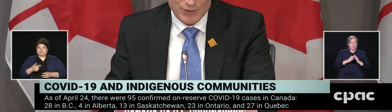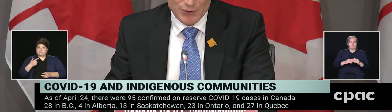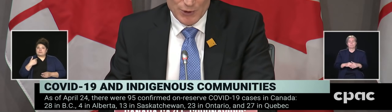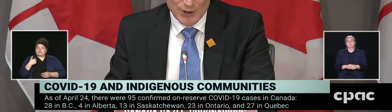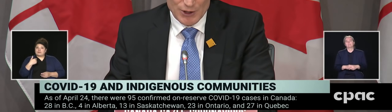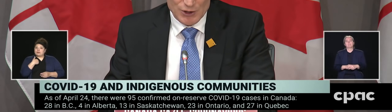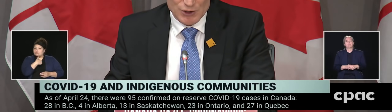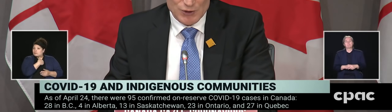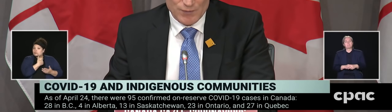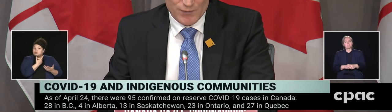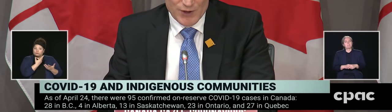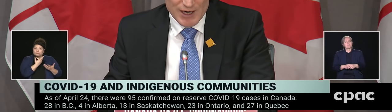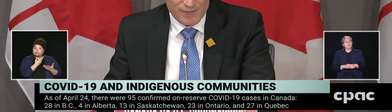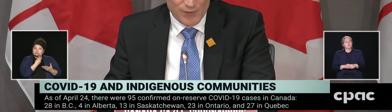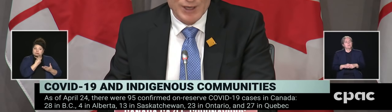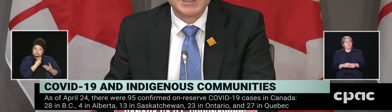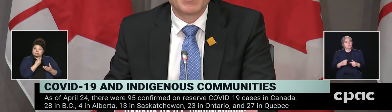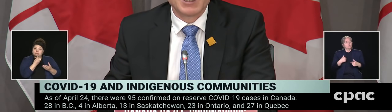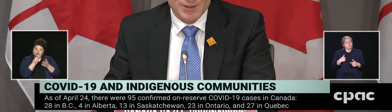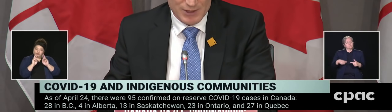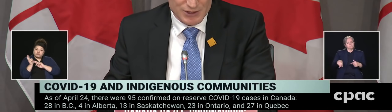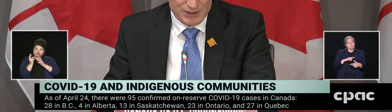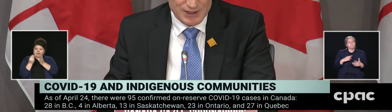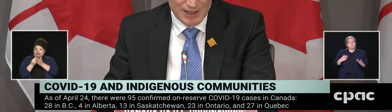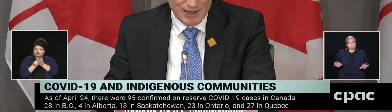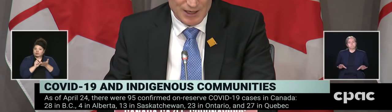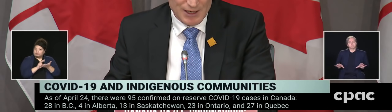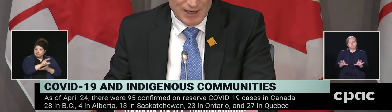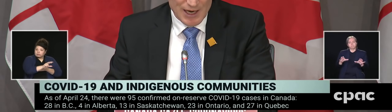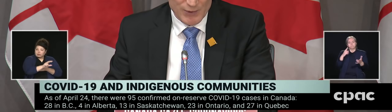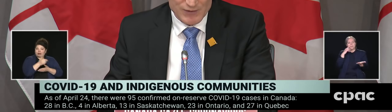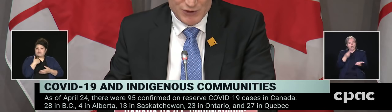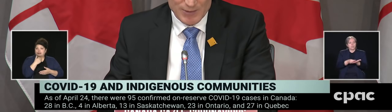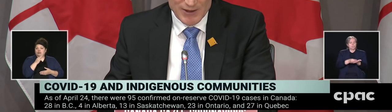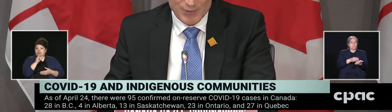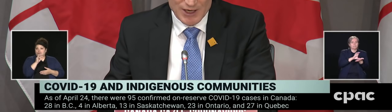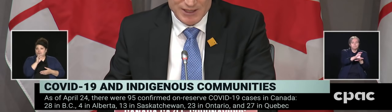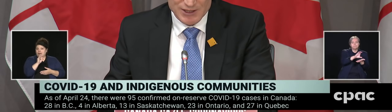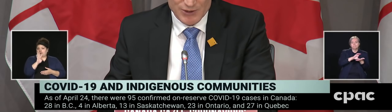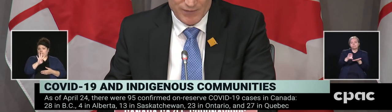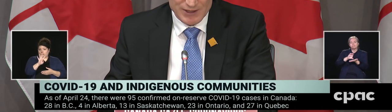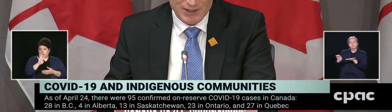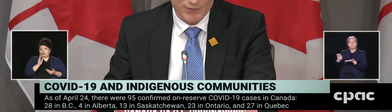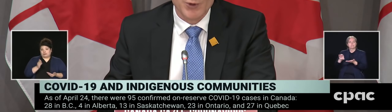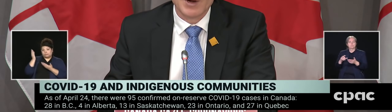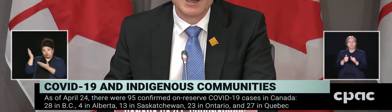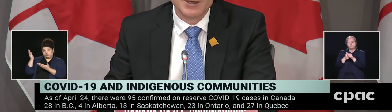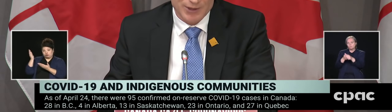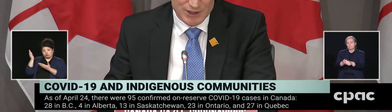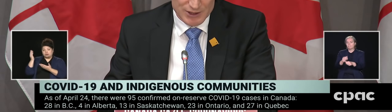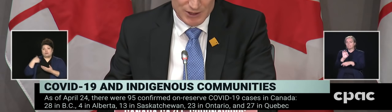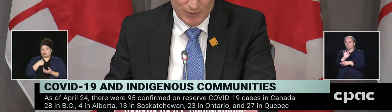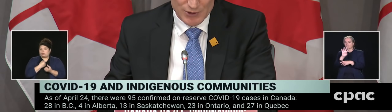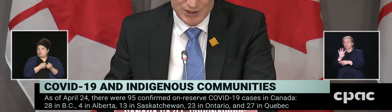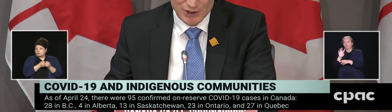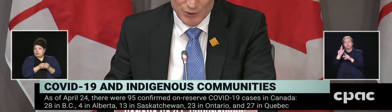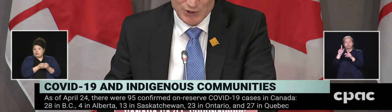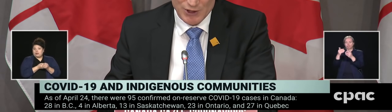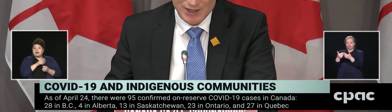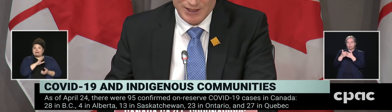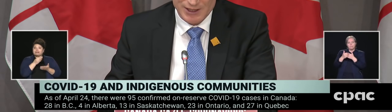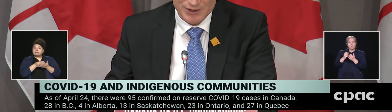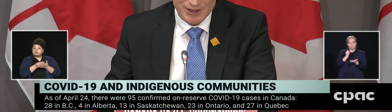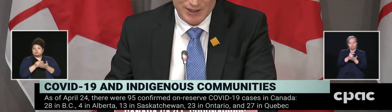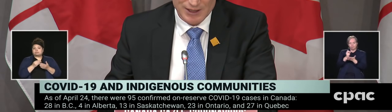funds out of the door for the 94 accepted submissions, and we have streamlined the process so that funds can flow directly to Indigenous communities and